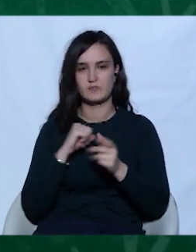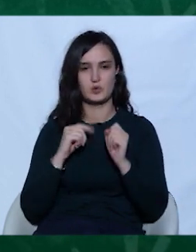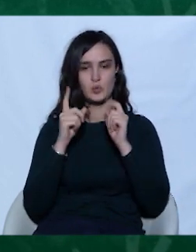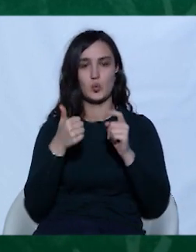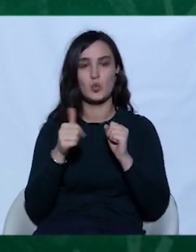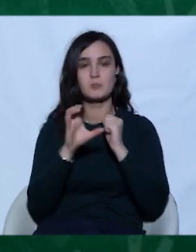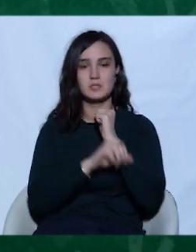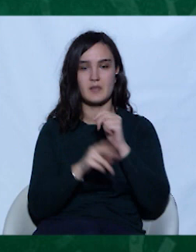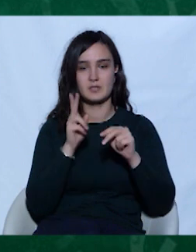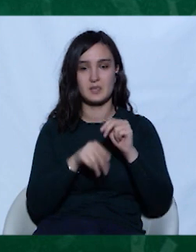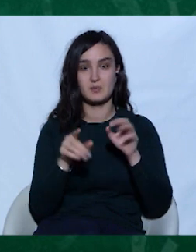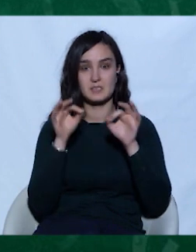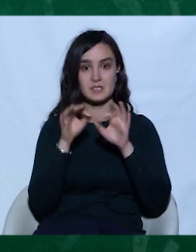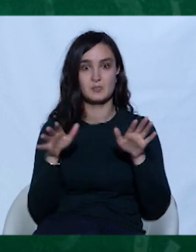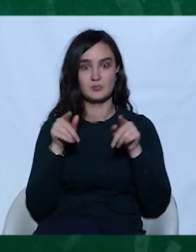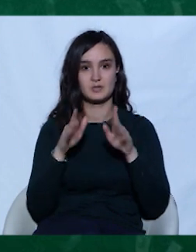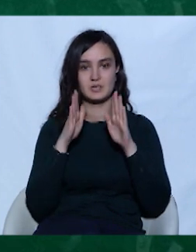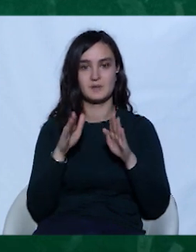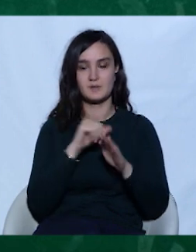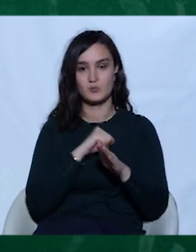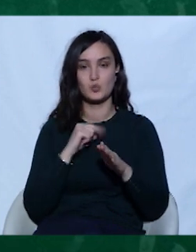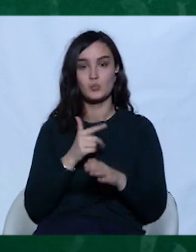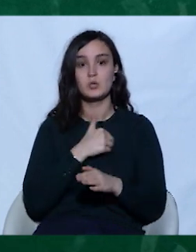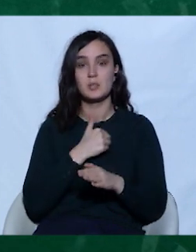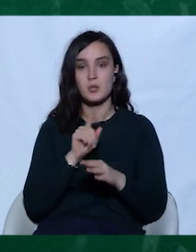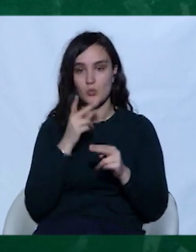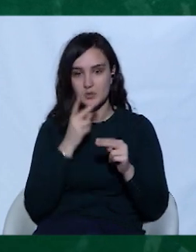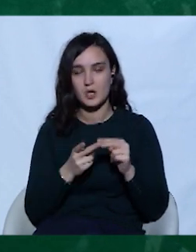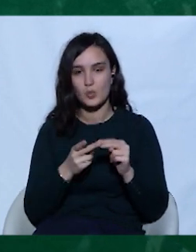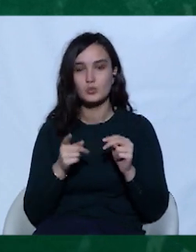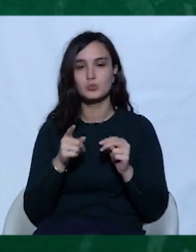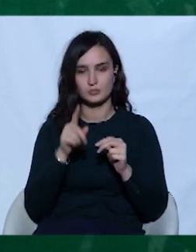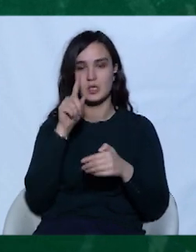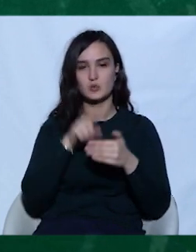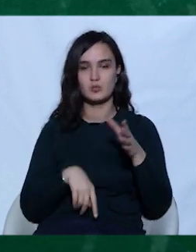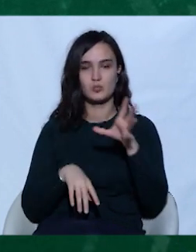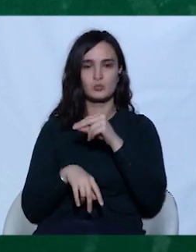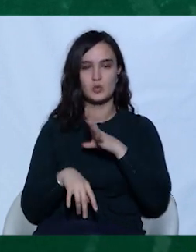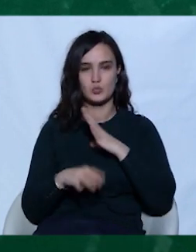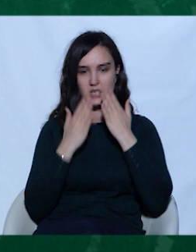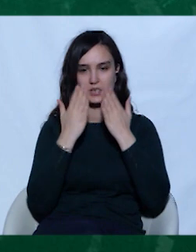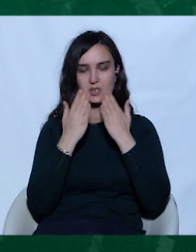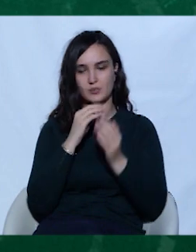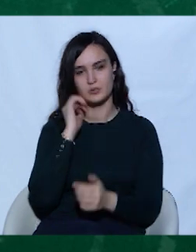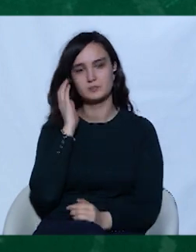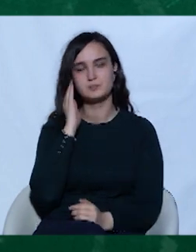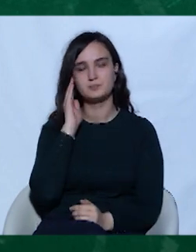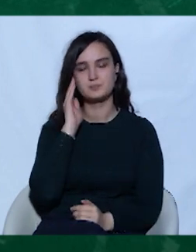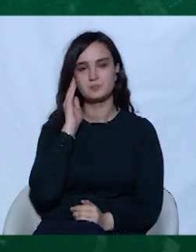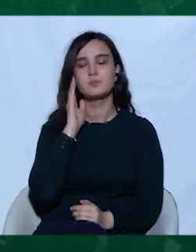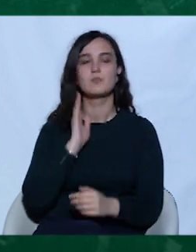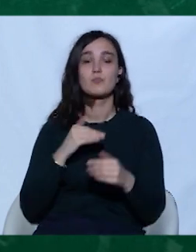friend. He's older and wiser than Emma, which makes him see her foolishness and her